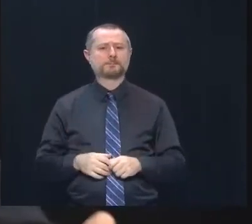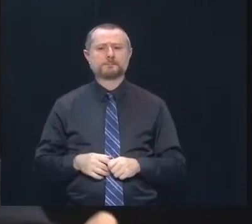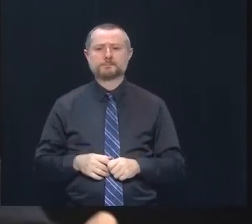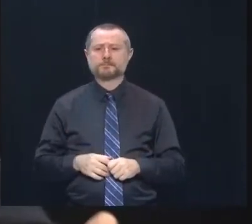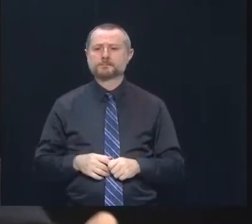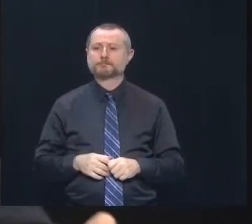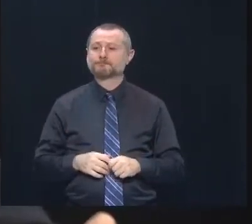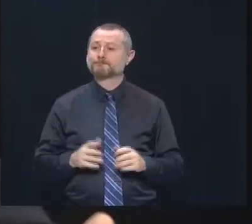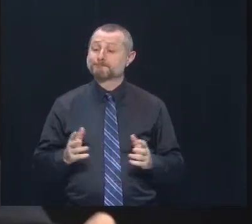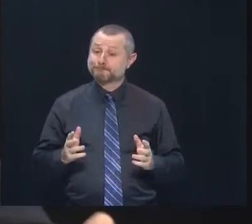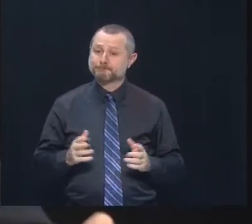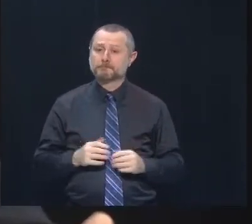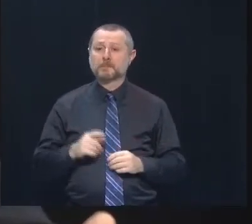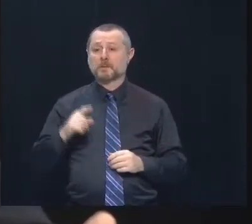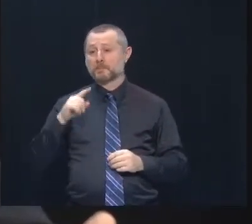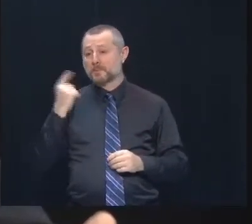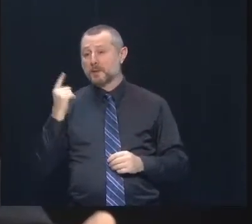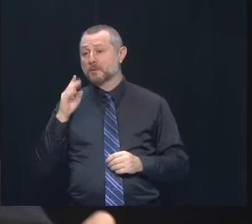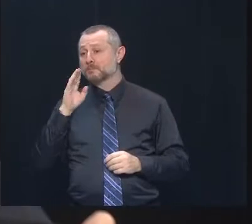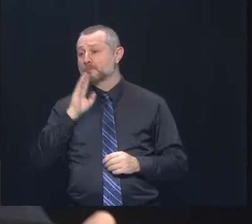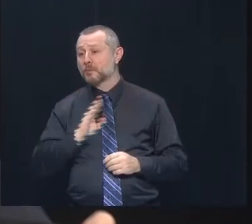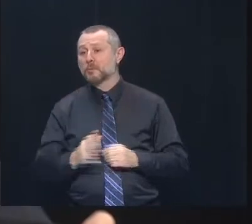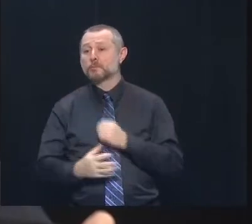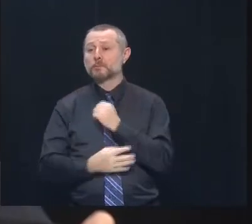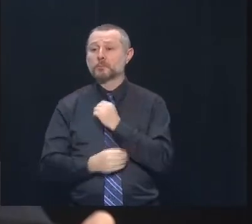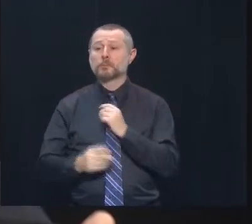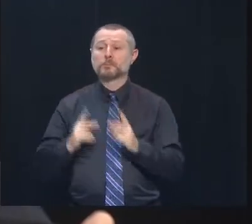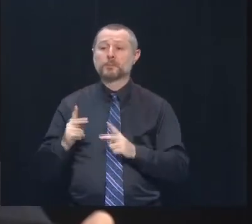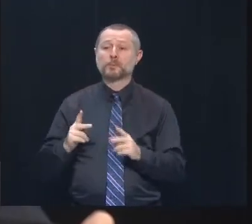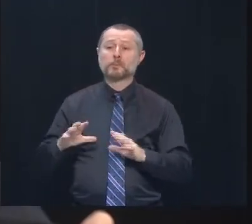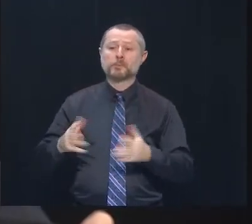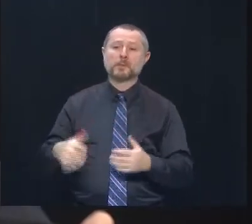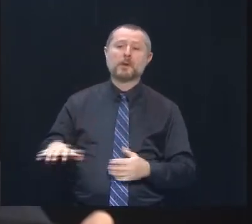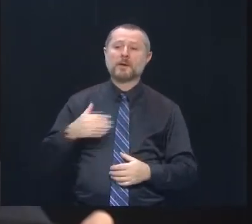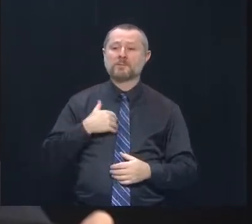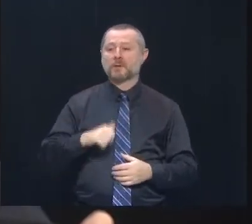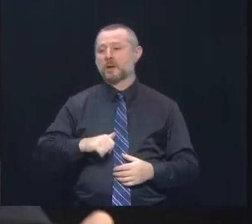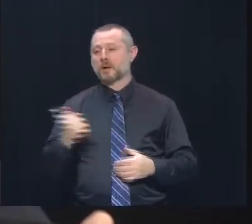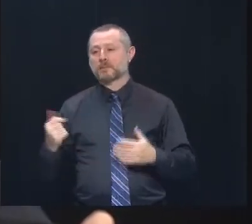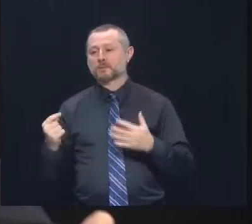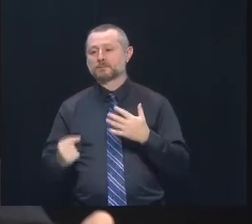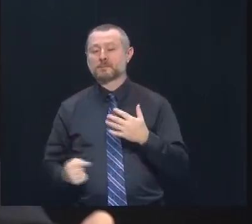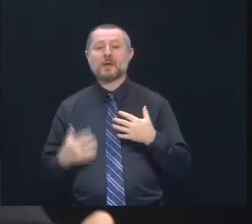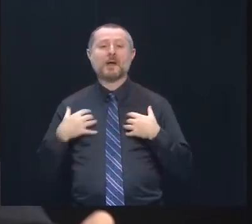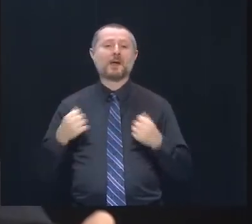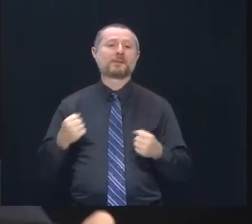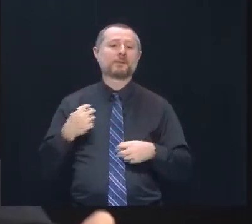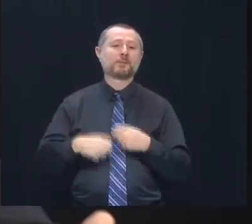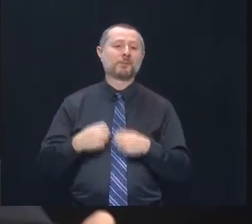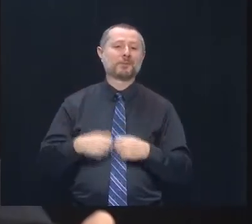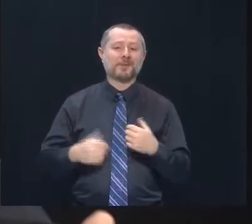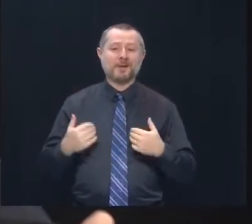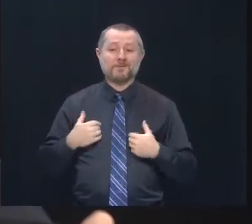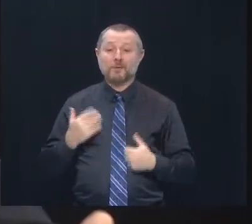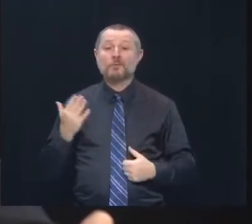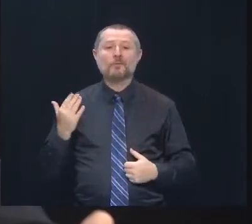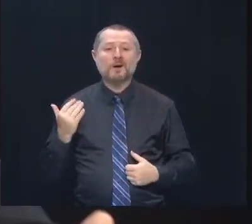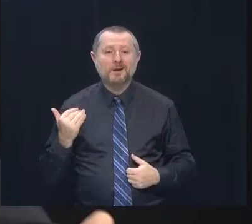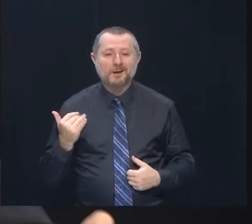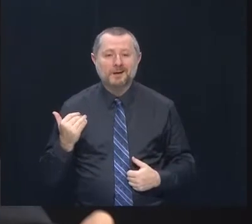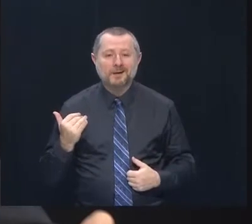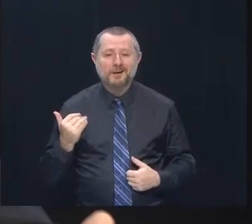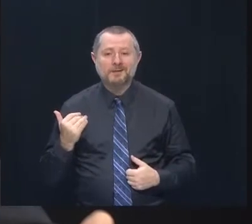More blacks, browns, and poor people had underlying health conditions because there are